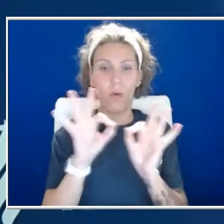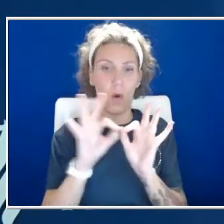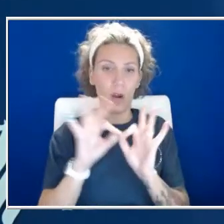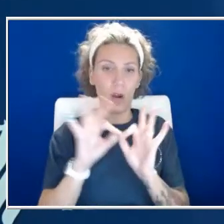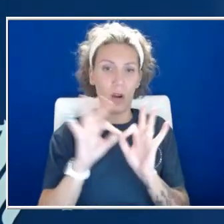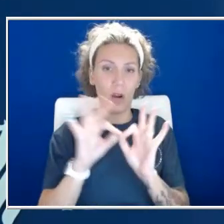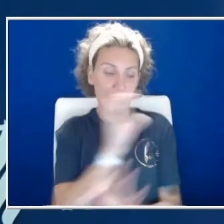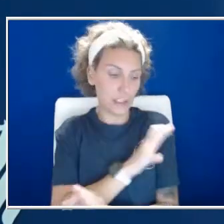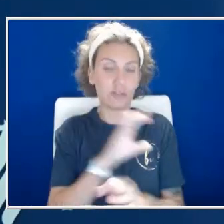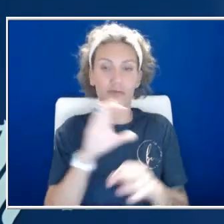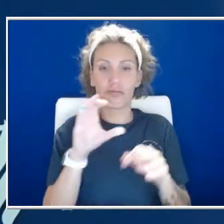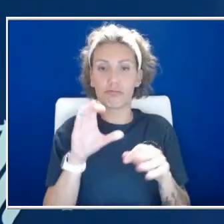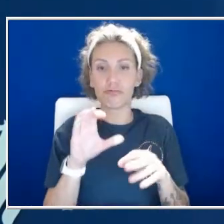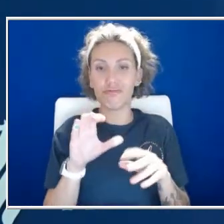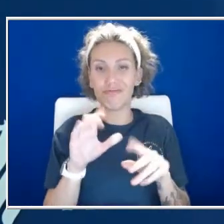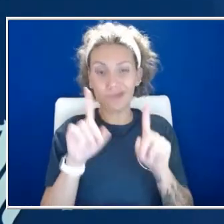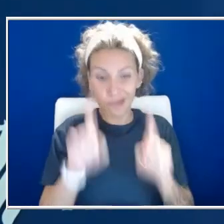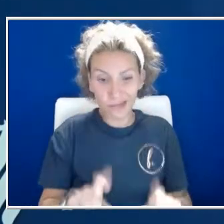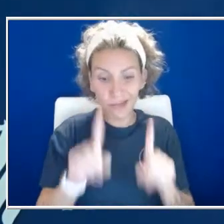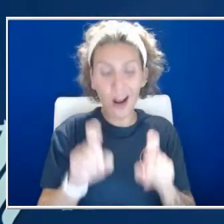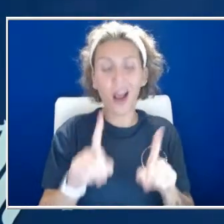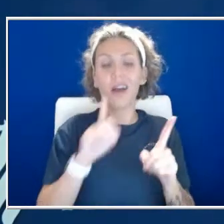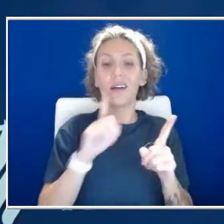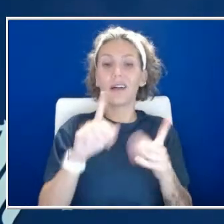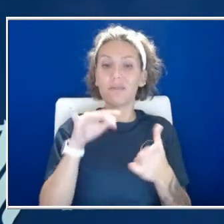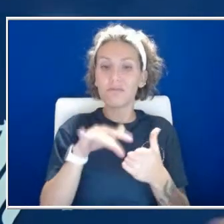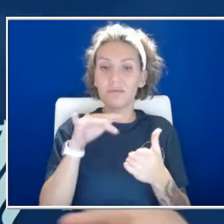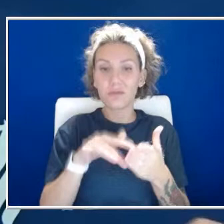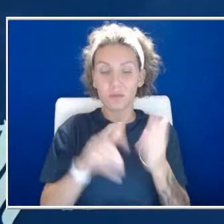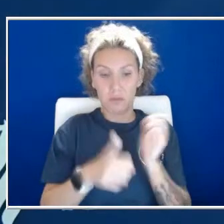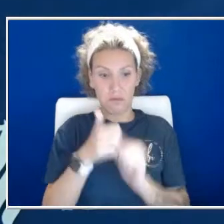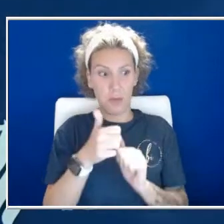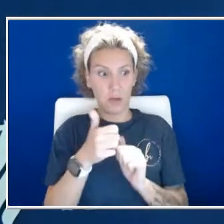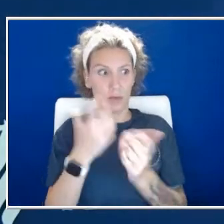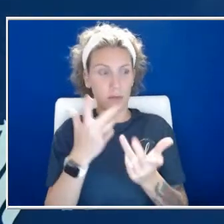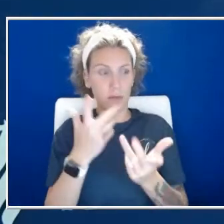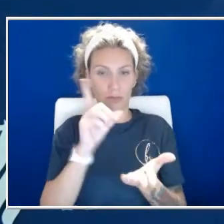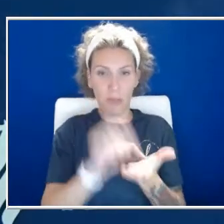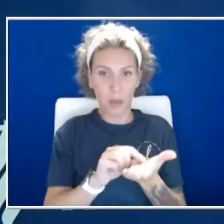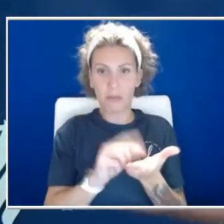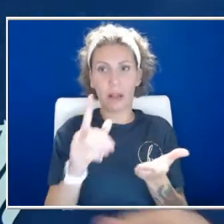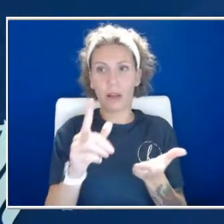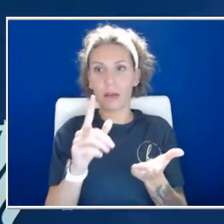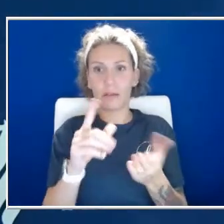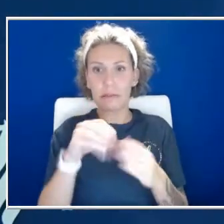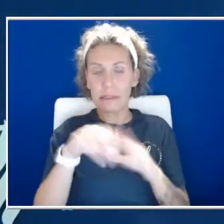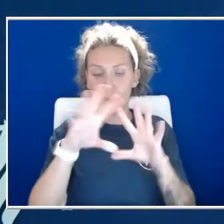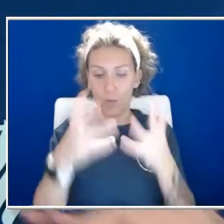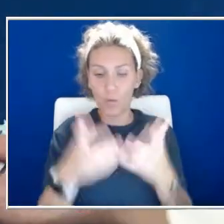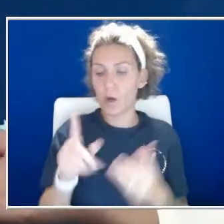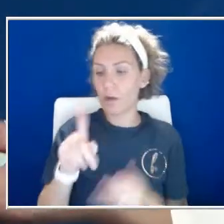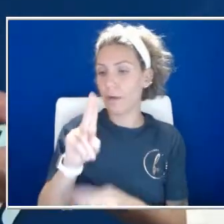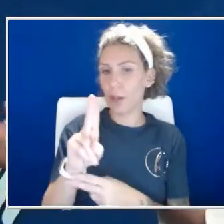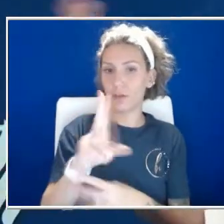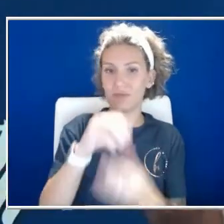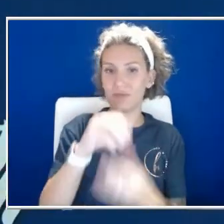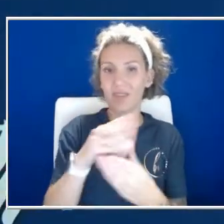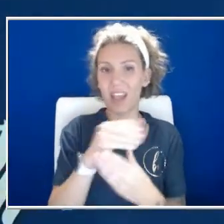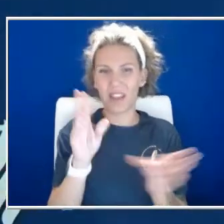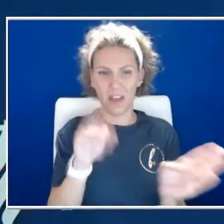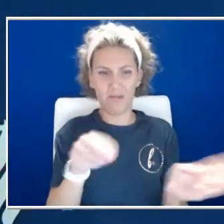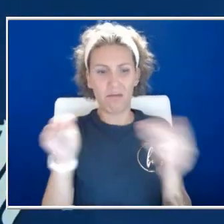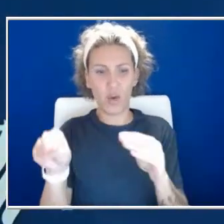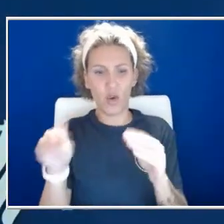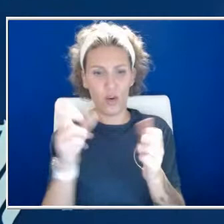in the most important medical journals in the world, KU has been a part of, and they have moved the timeline. It used to be that your therapy was